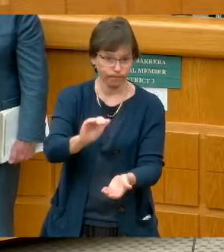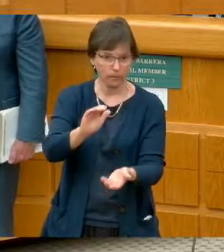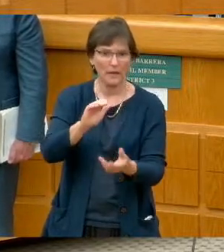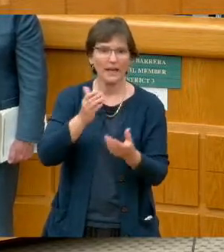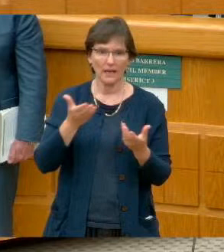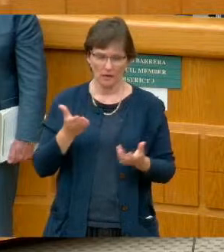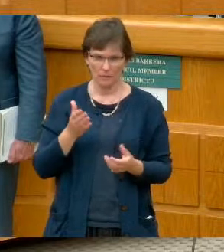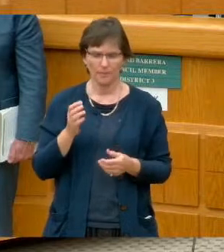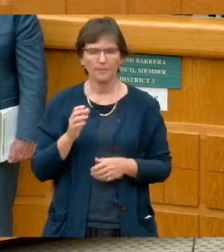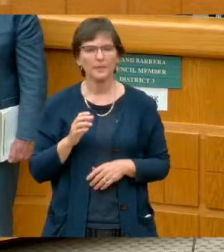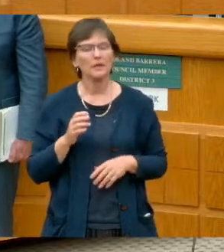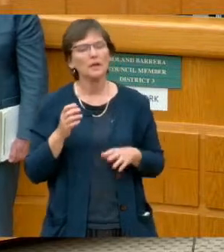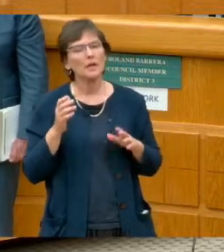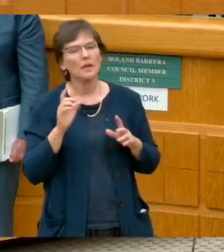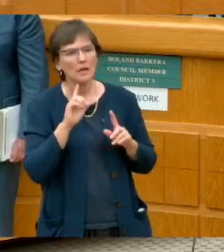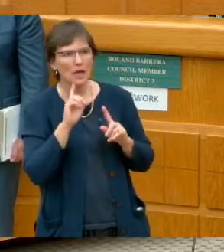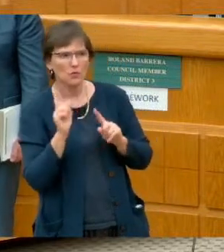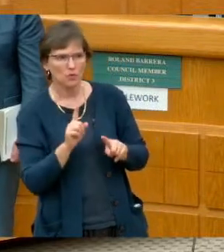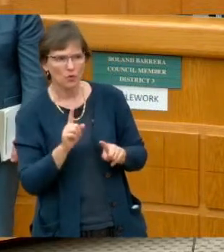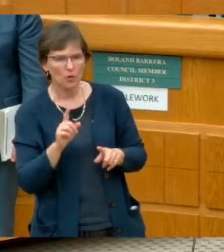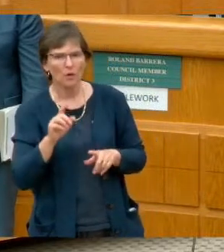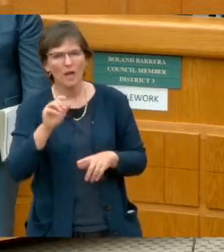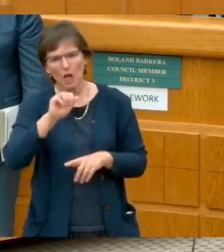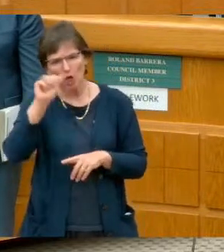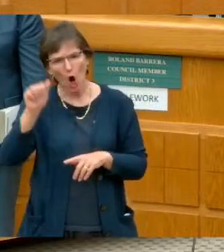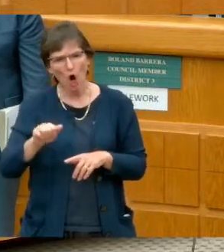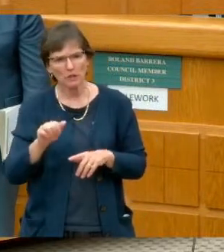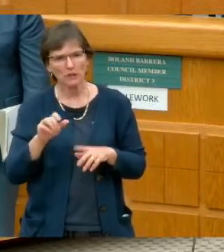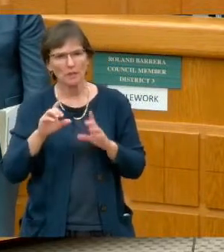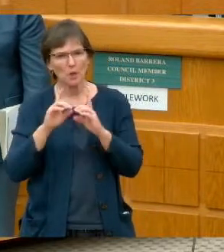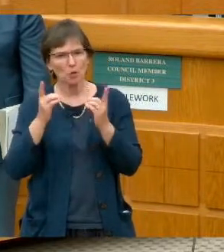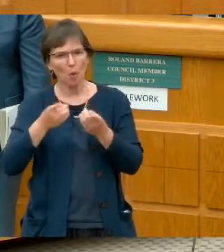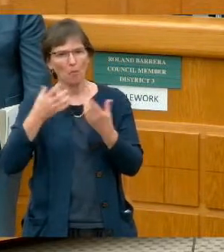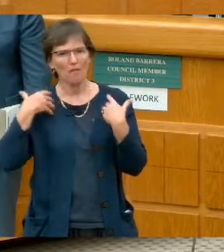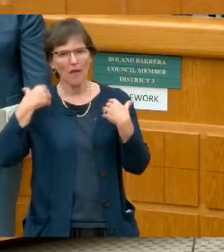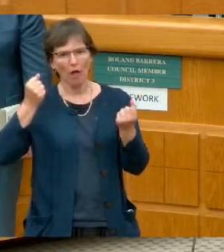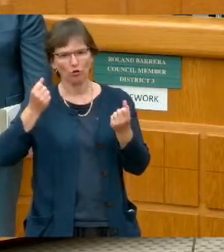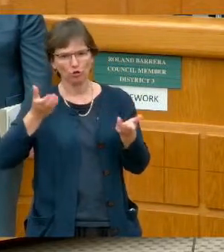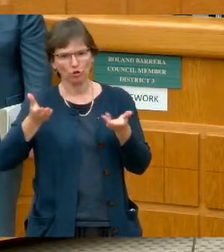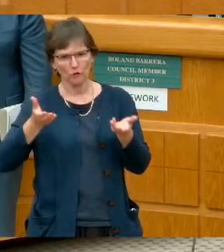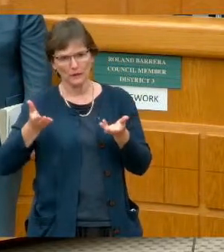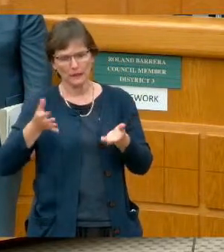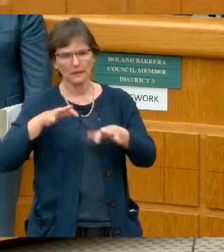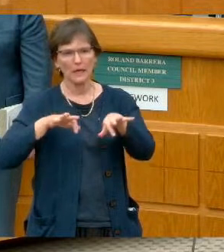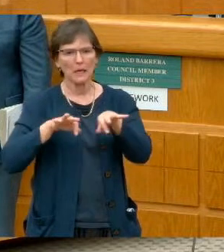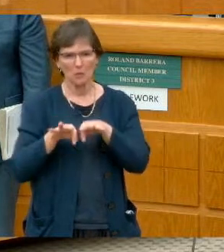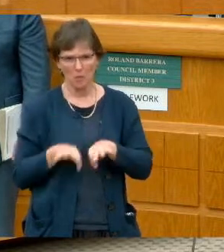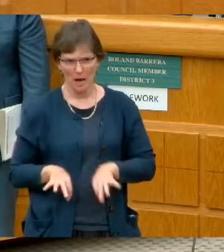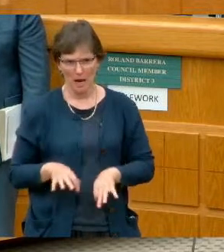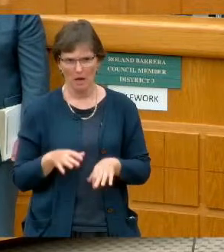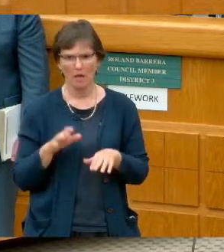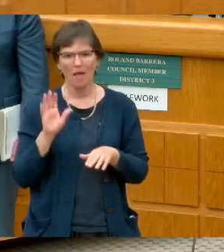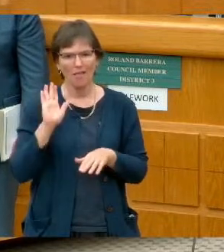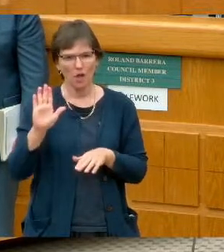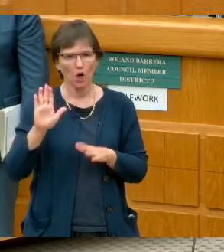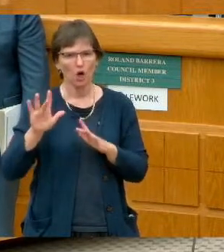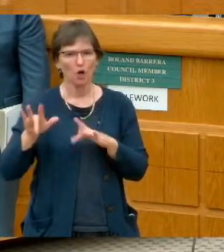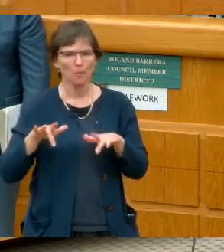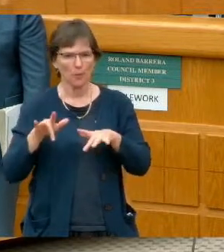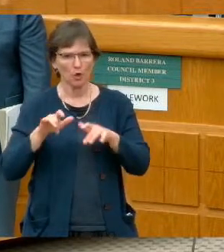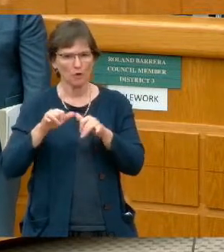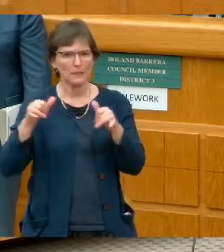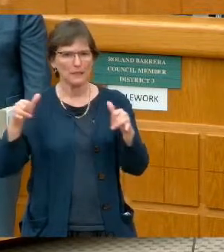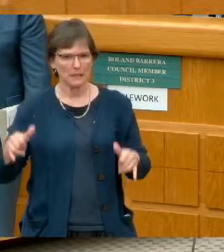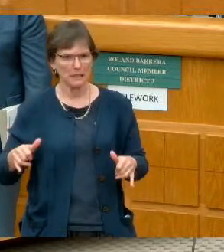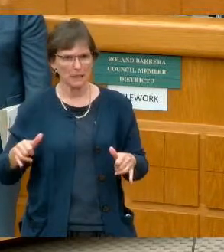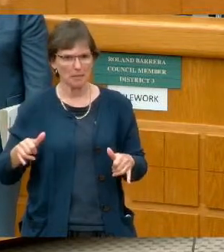dumps given? So the state basically, and this is in Austin, the Department of State Health Services, they basically told us that